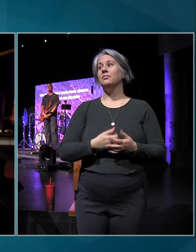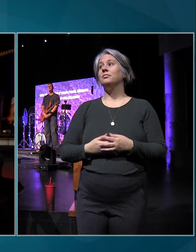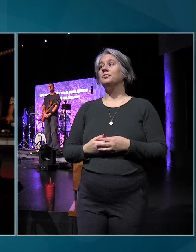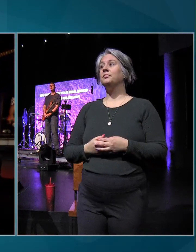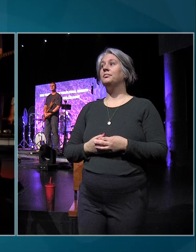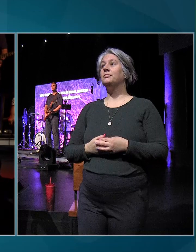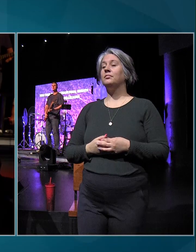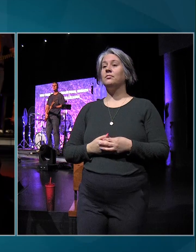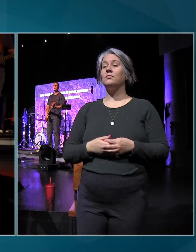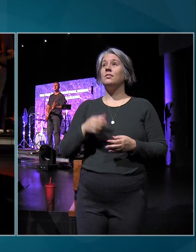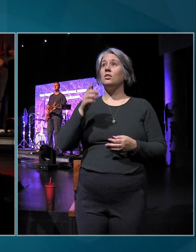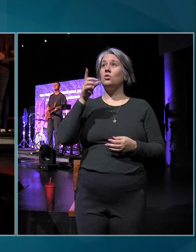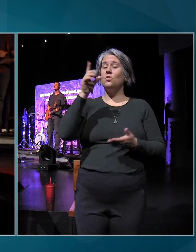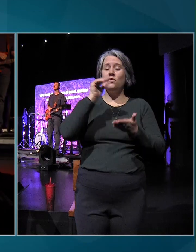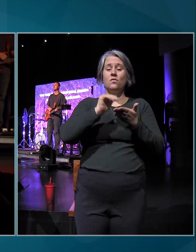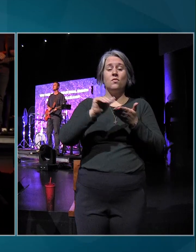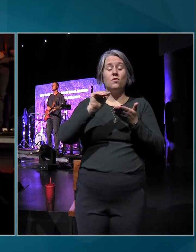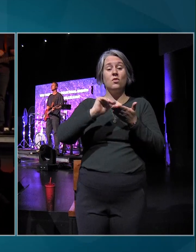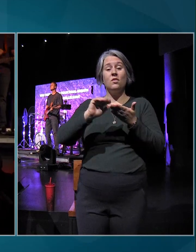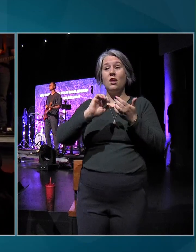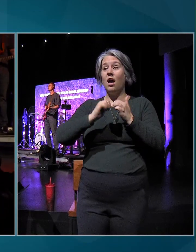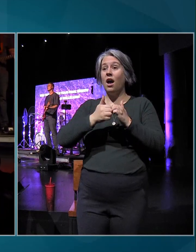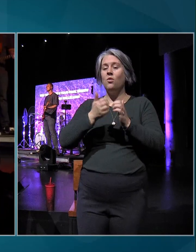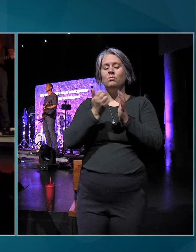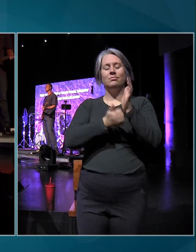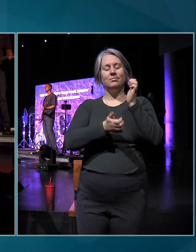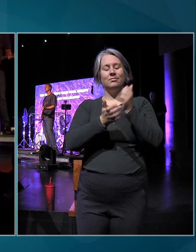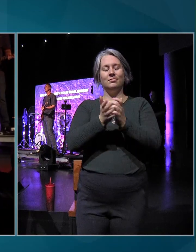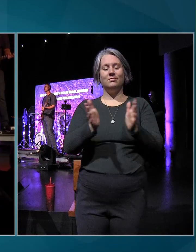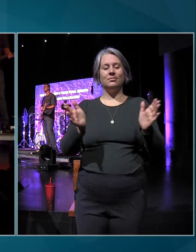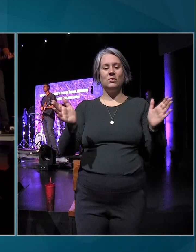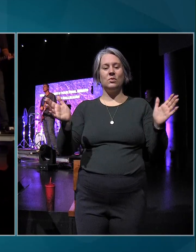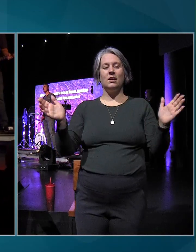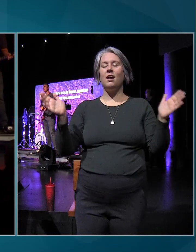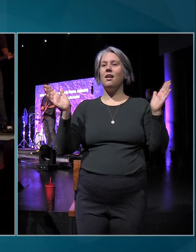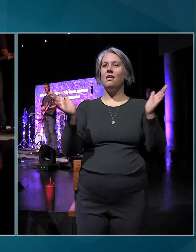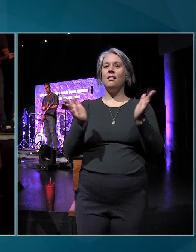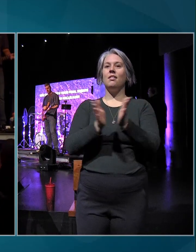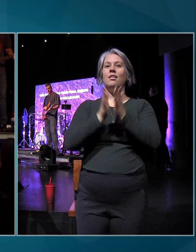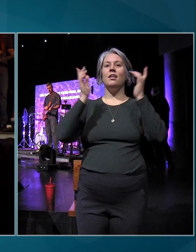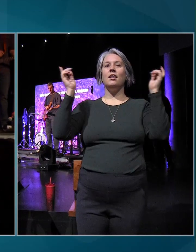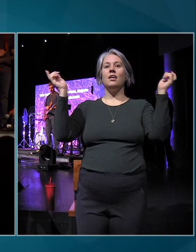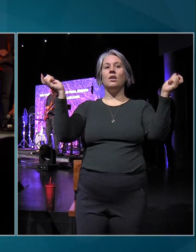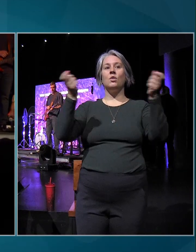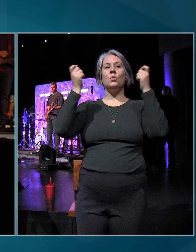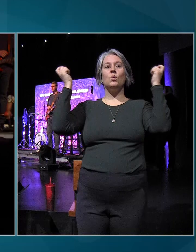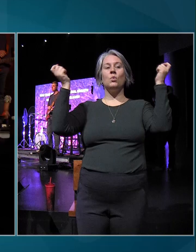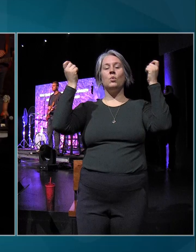You paid it with your final breath. Oh,